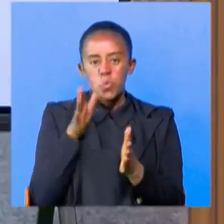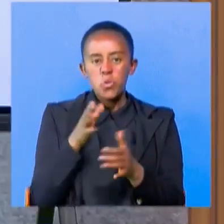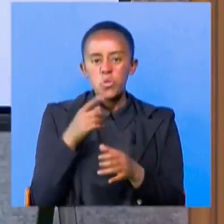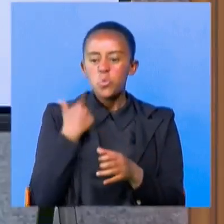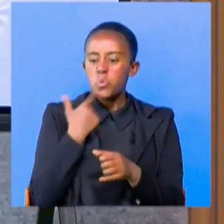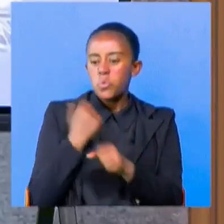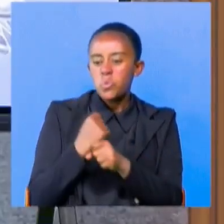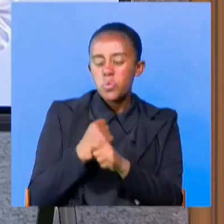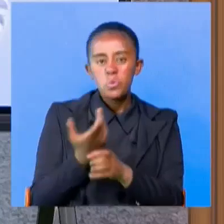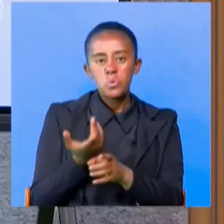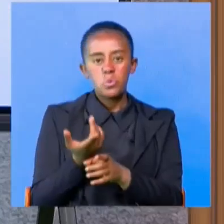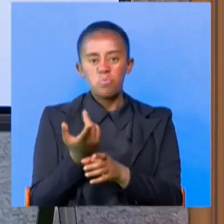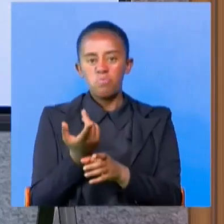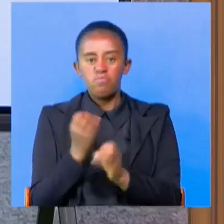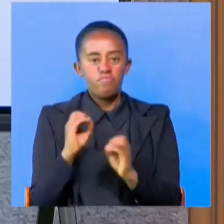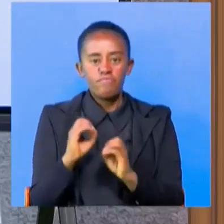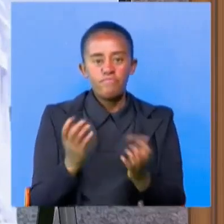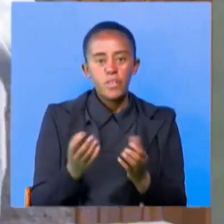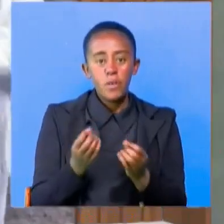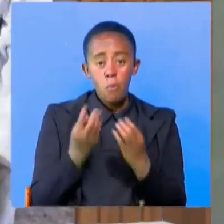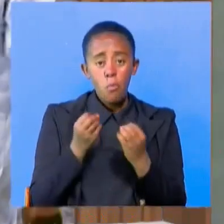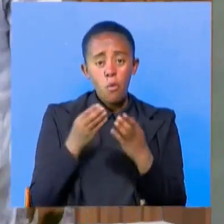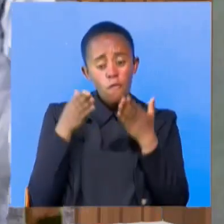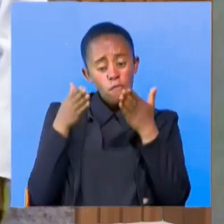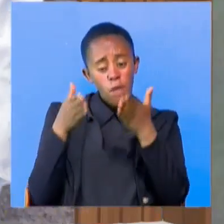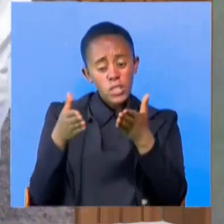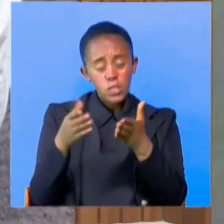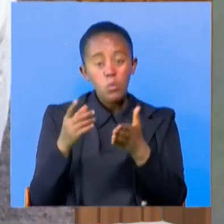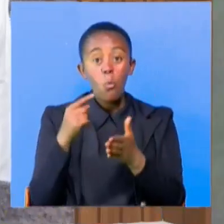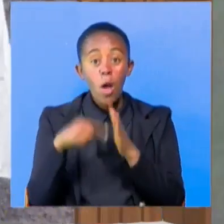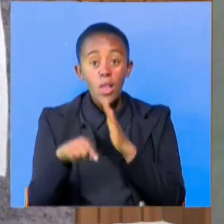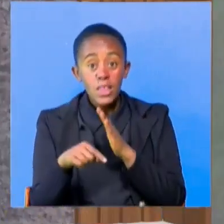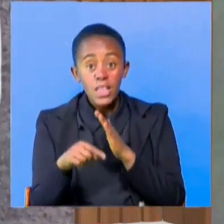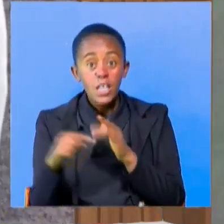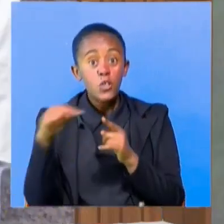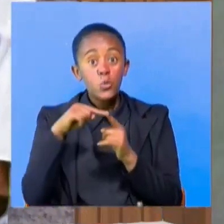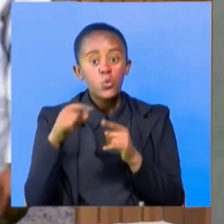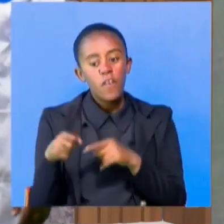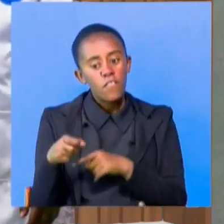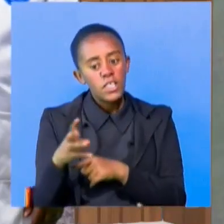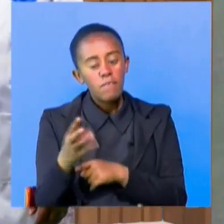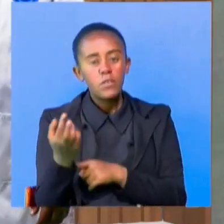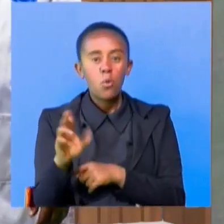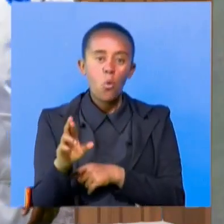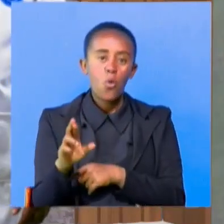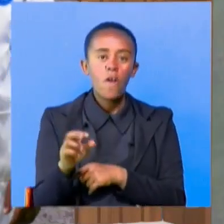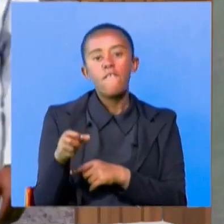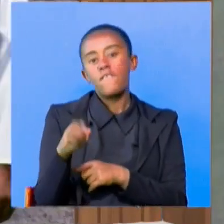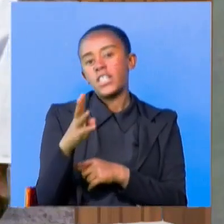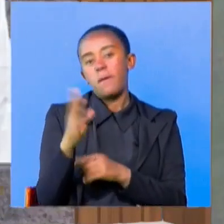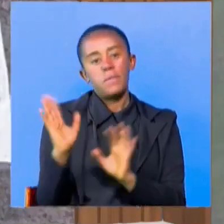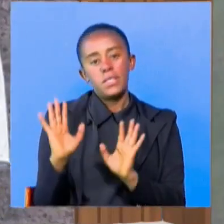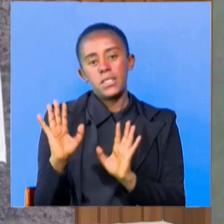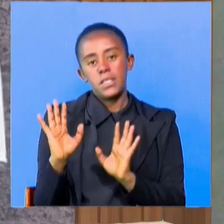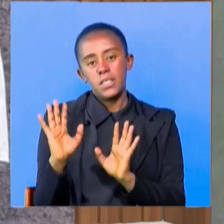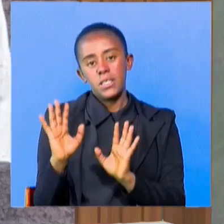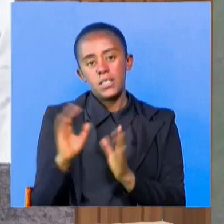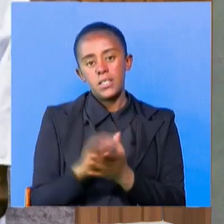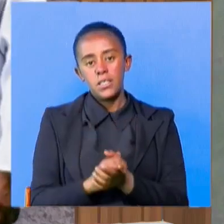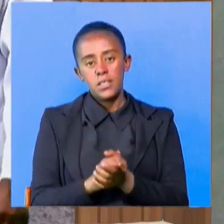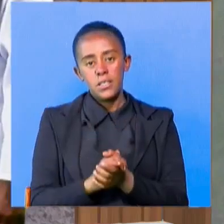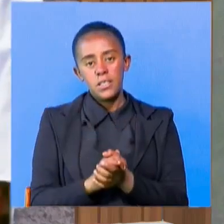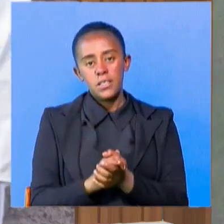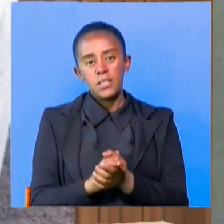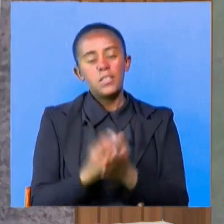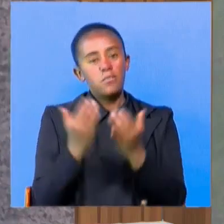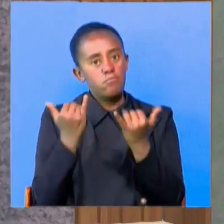actor. We give more emphasis to what? To the vegetables. Our concern is the vegetables.